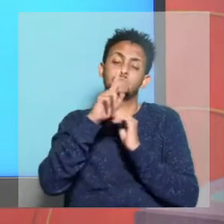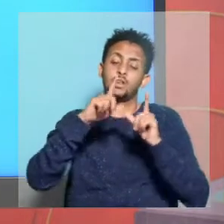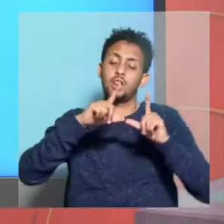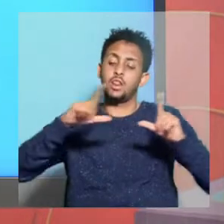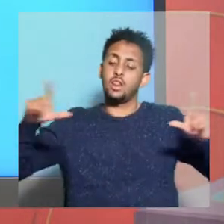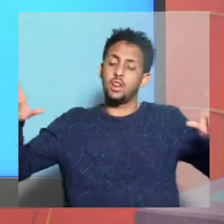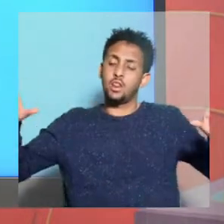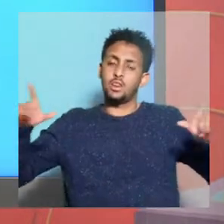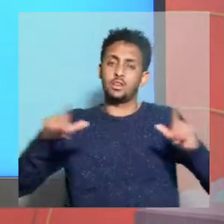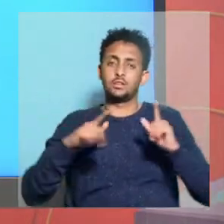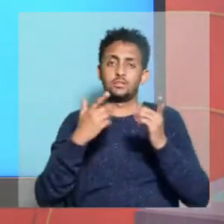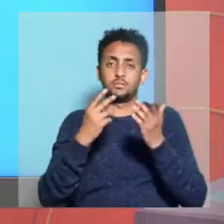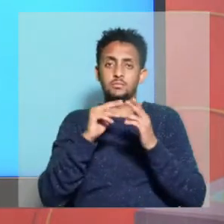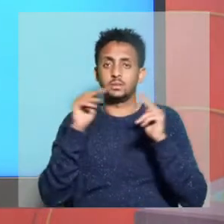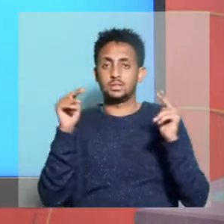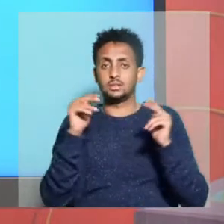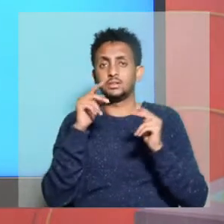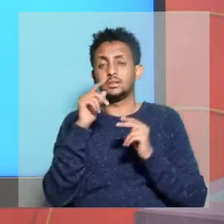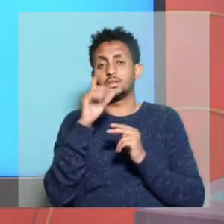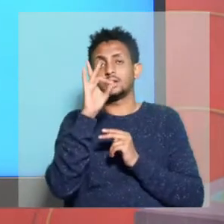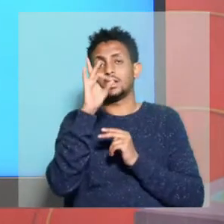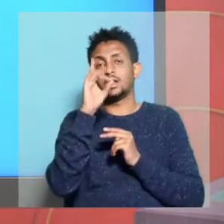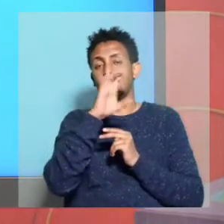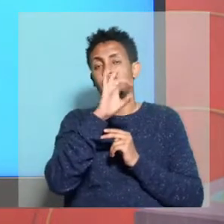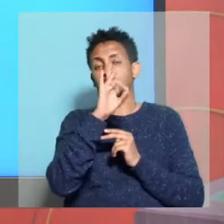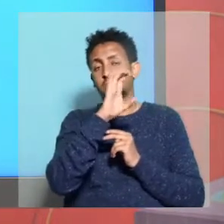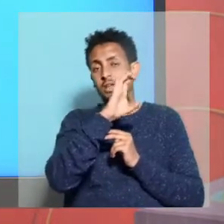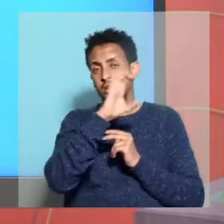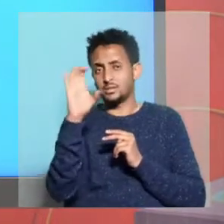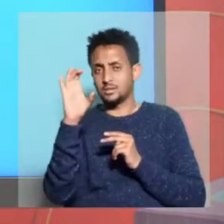mass of the bridge is found to be 800